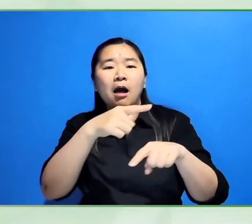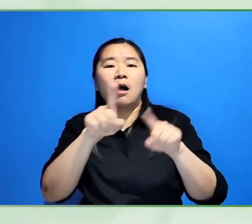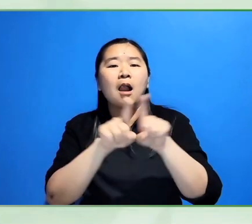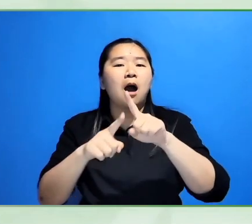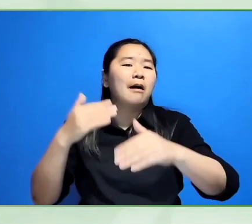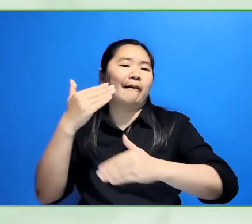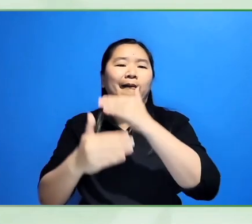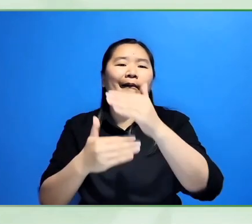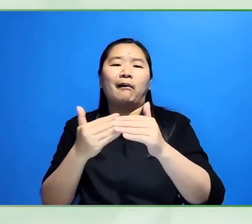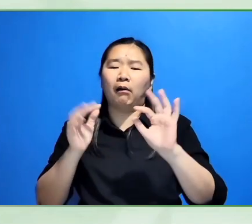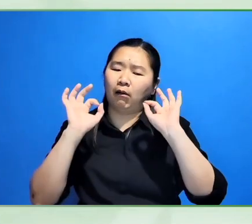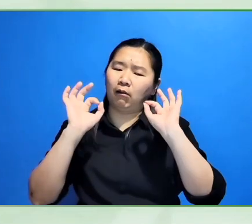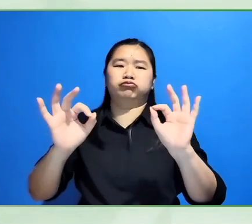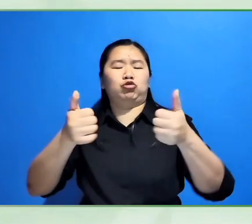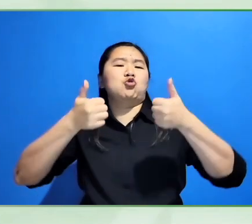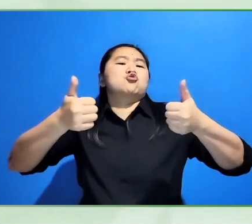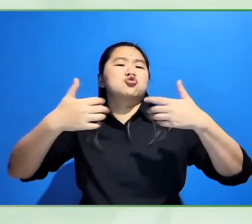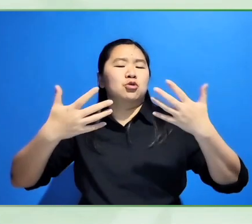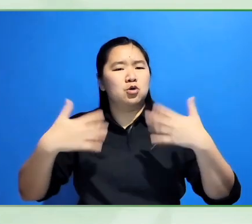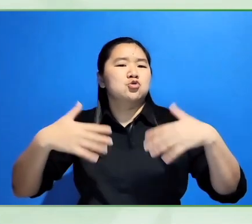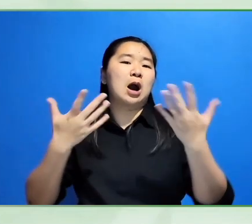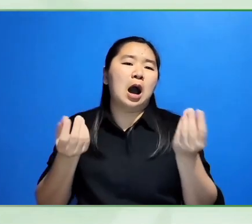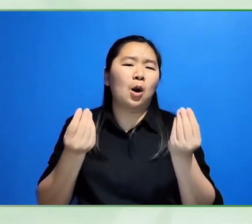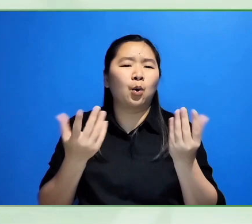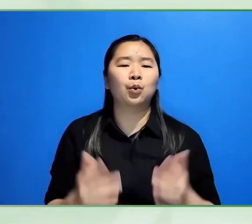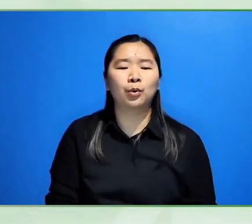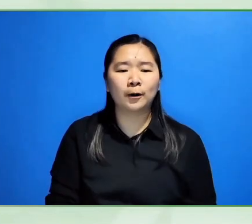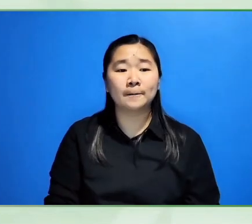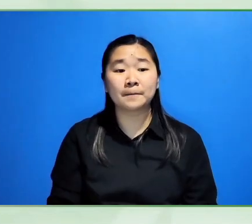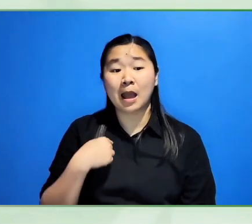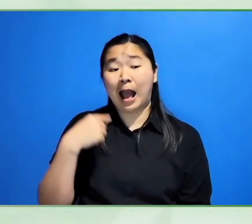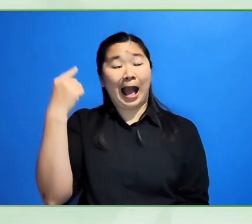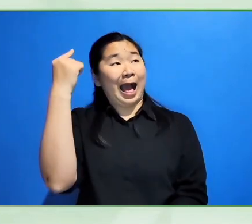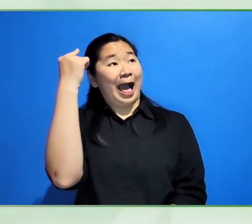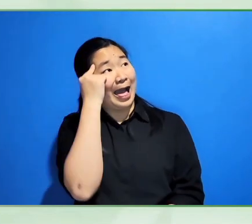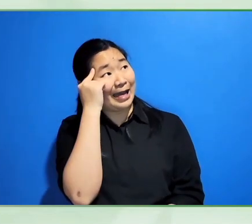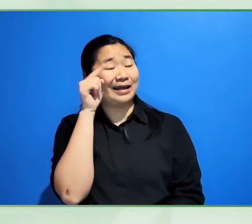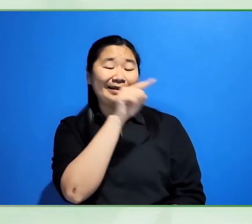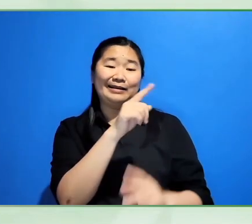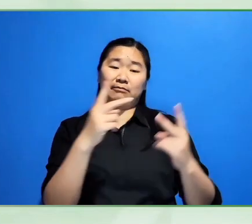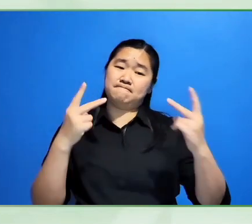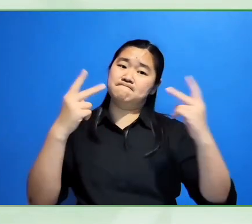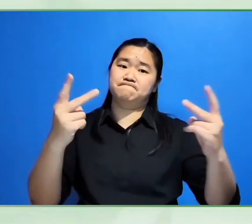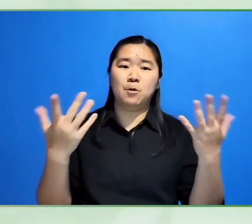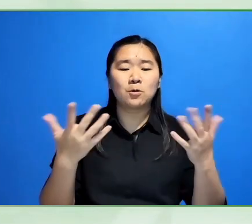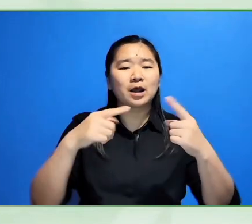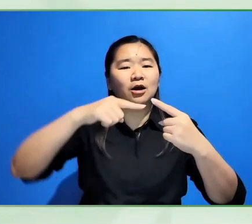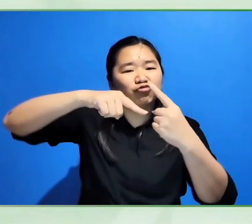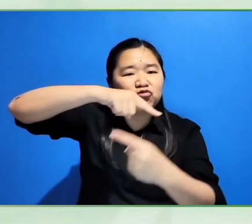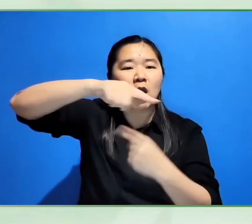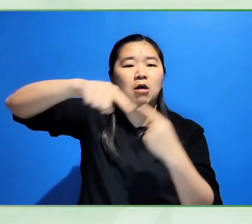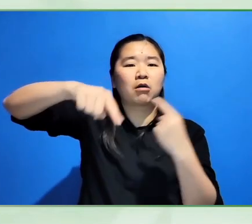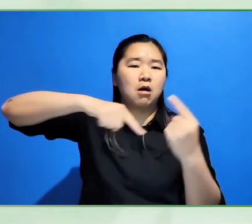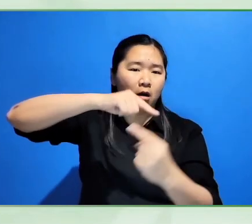we work with a clinic, we don't want to overburden them with more work. We actually just want to empower